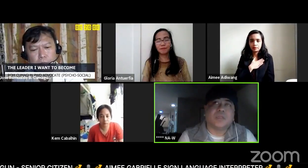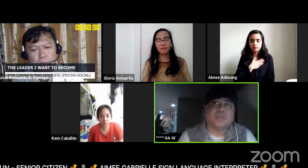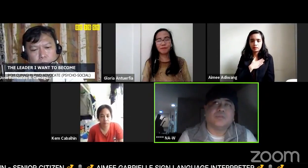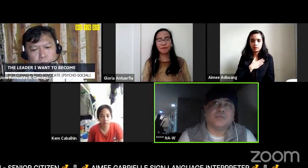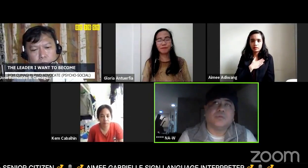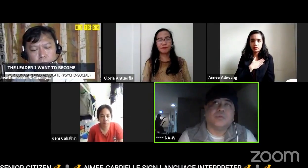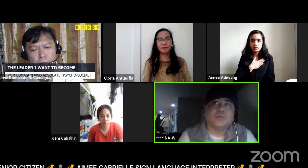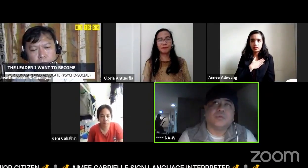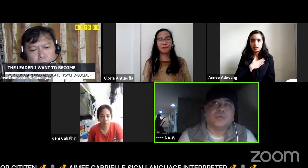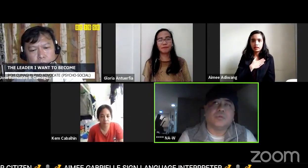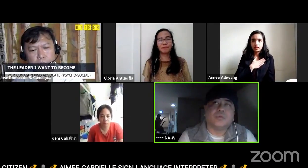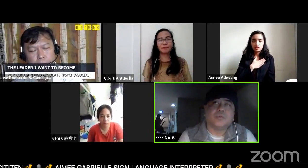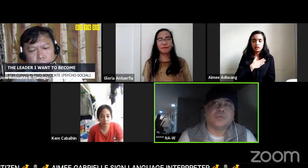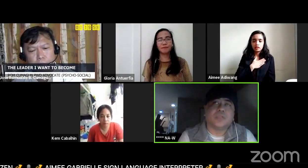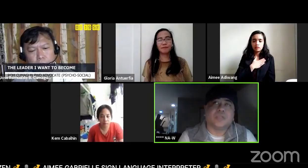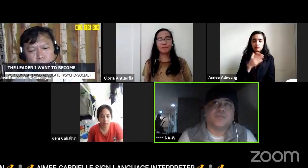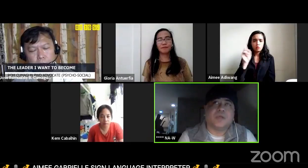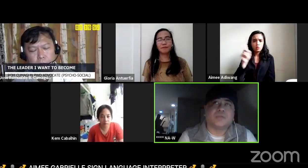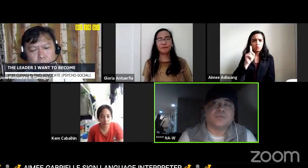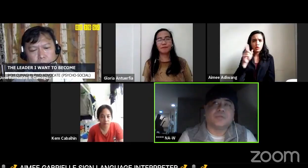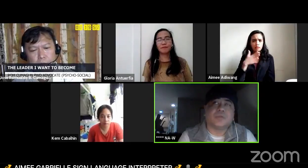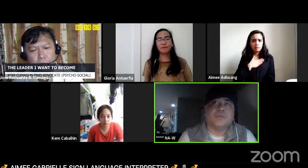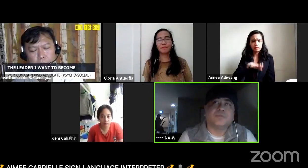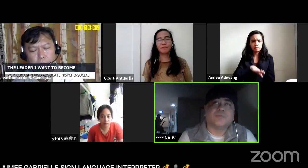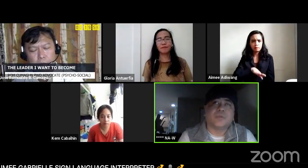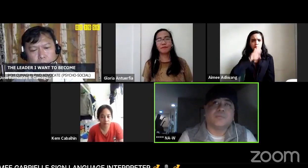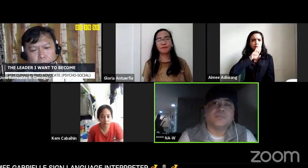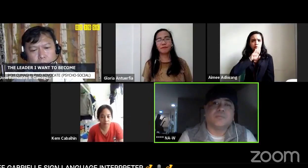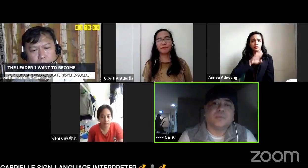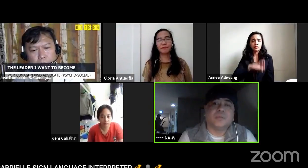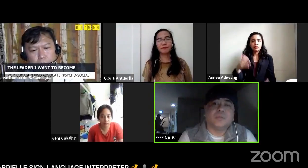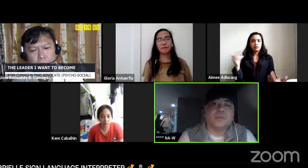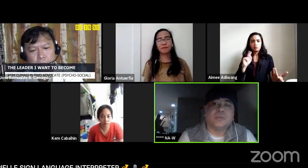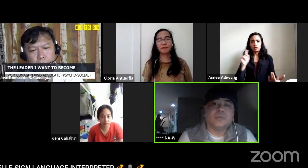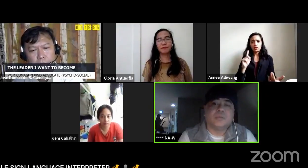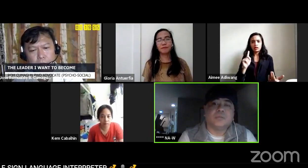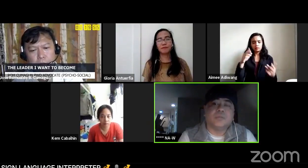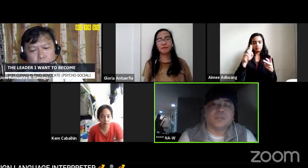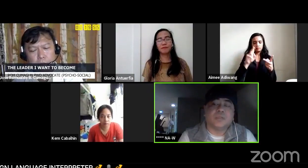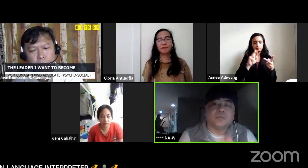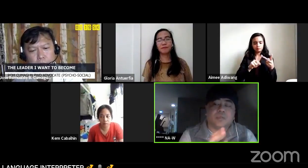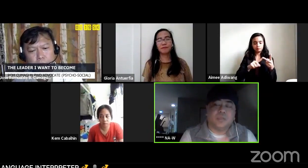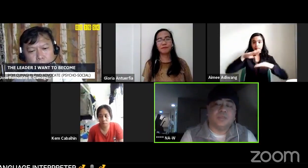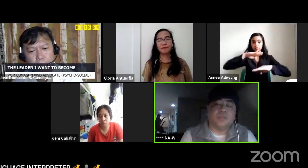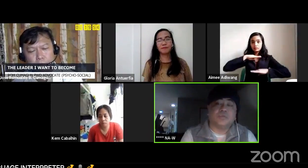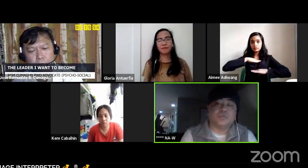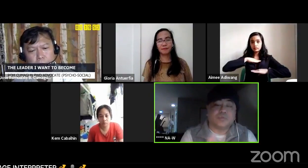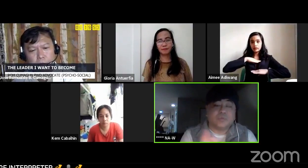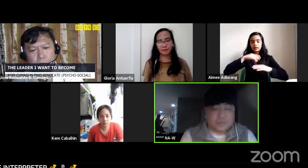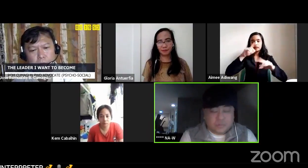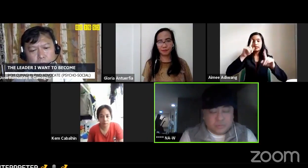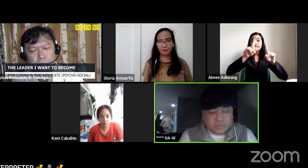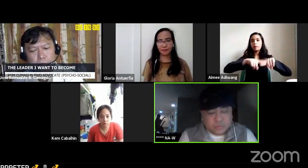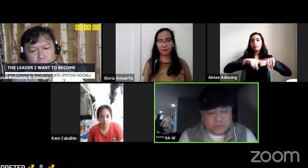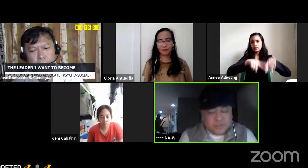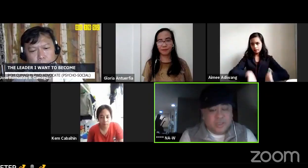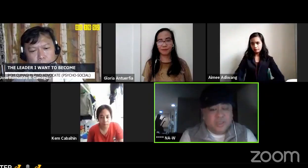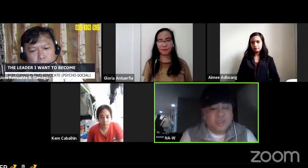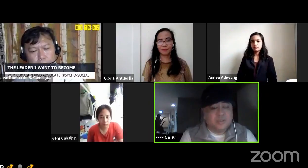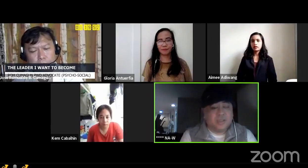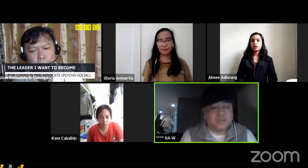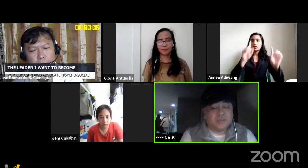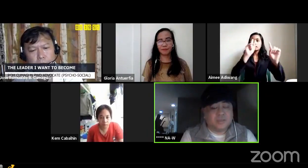my frustration or satisfaction comes from not in addition